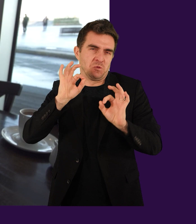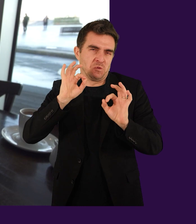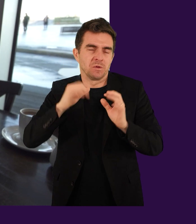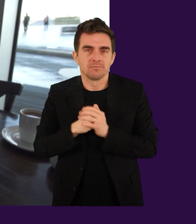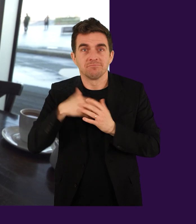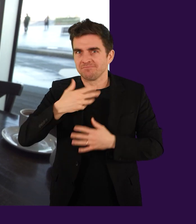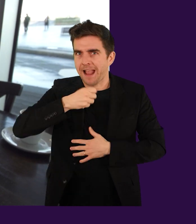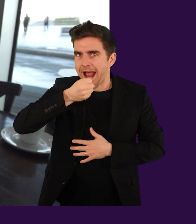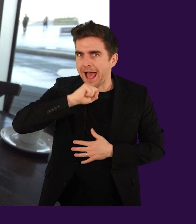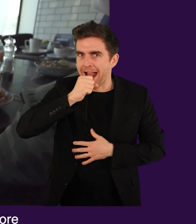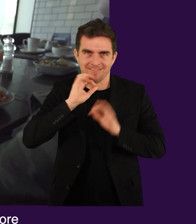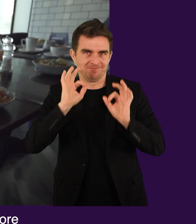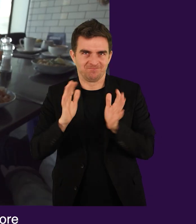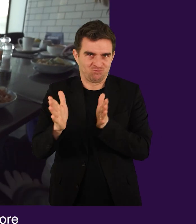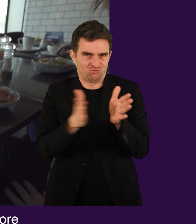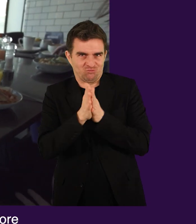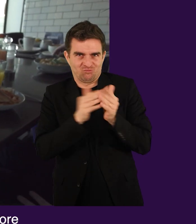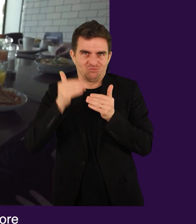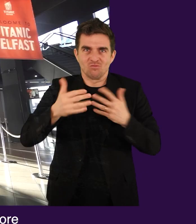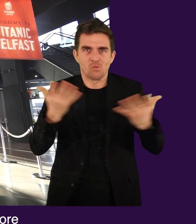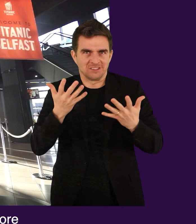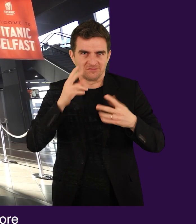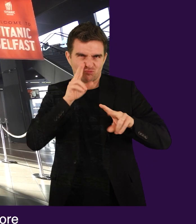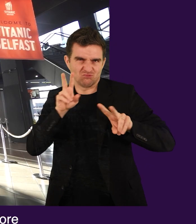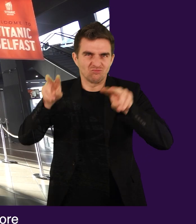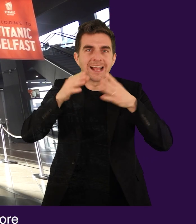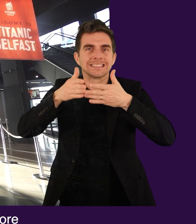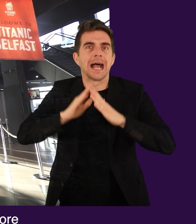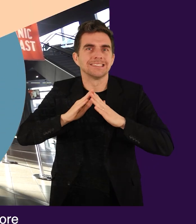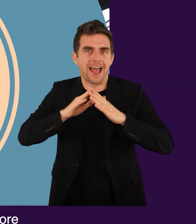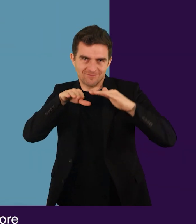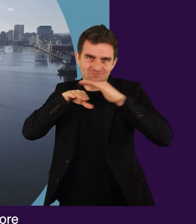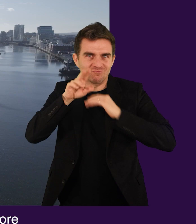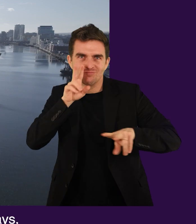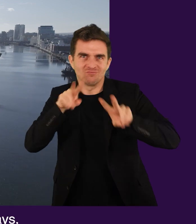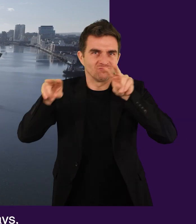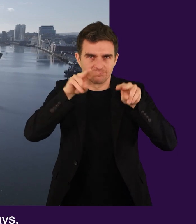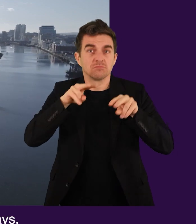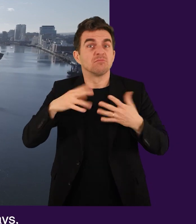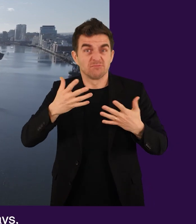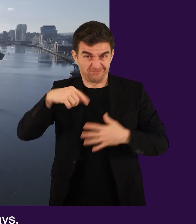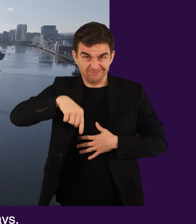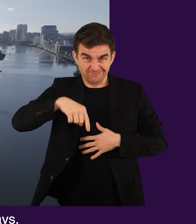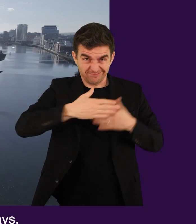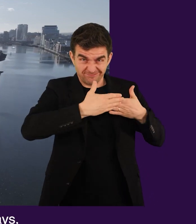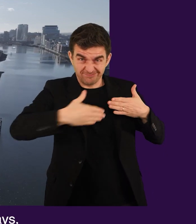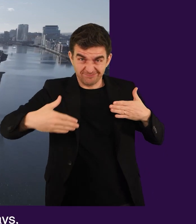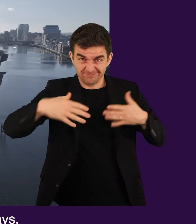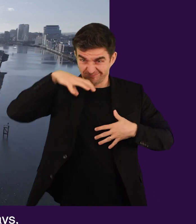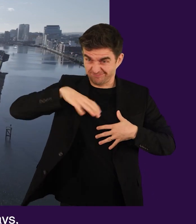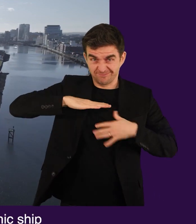delicious. We even got some ice cream. Now we are ready to explore Titanic Belfast. Located beside